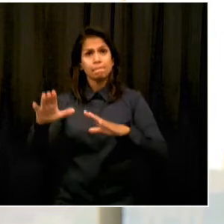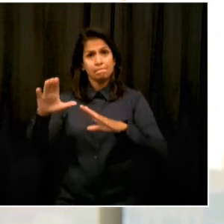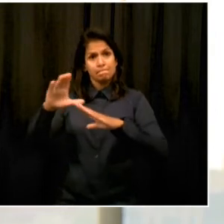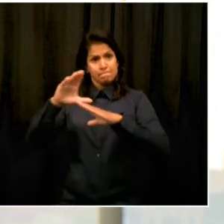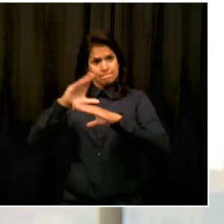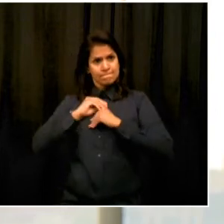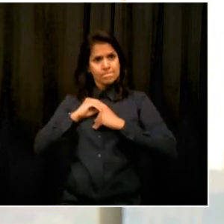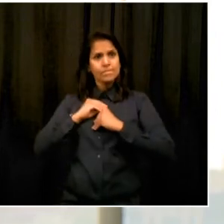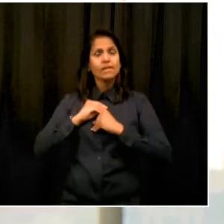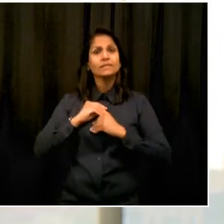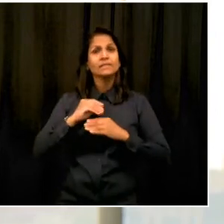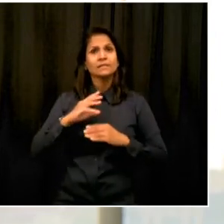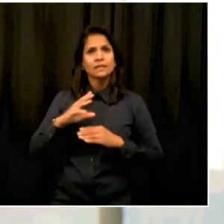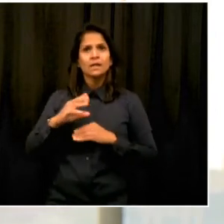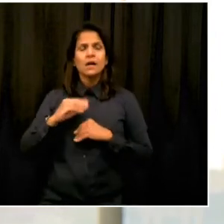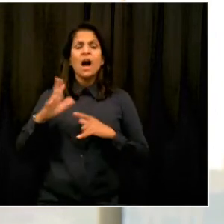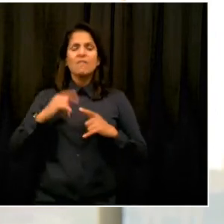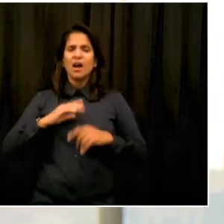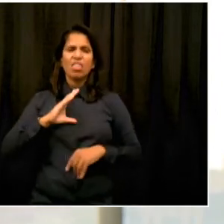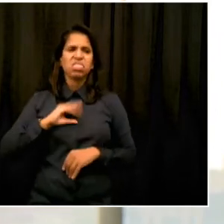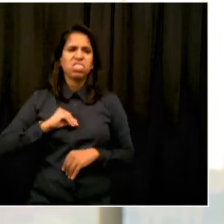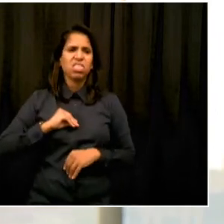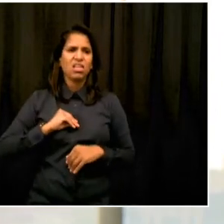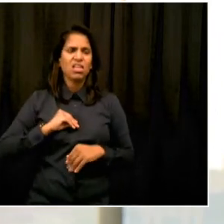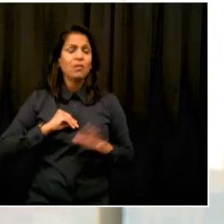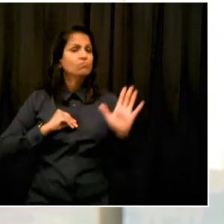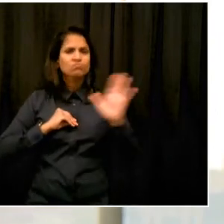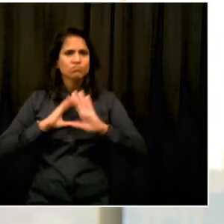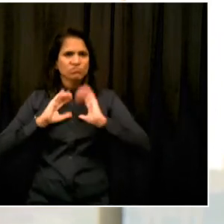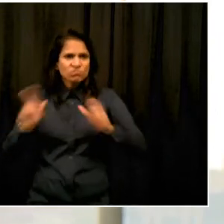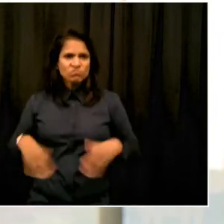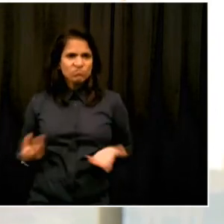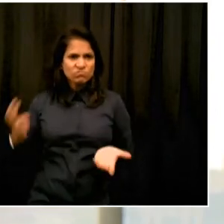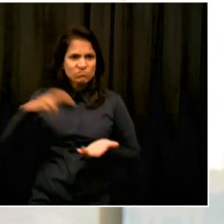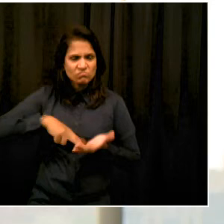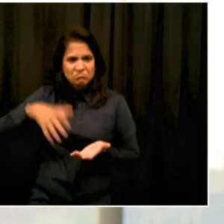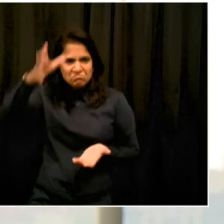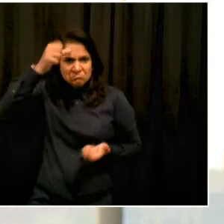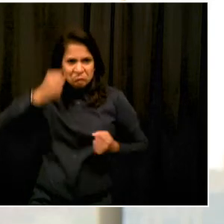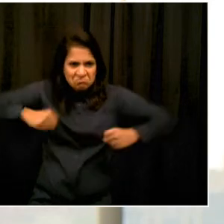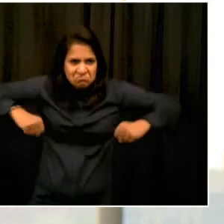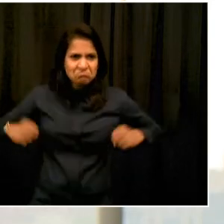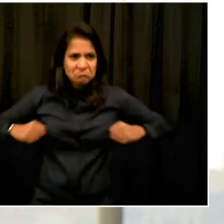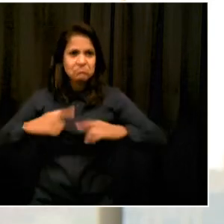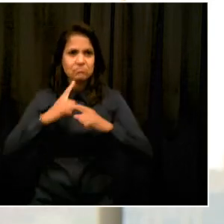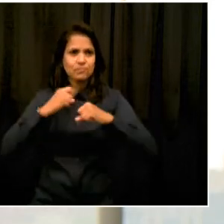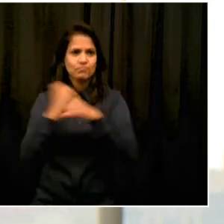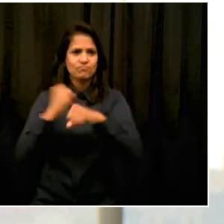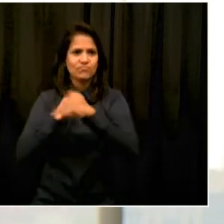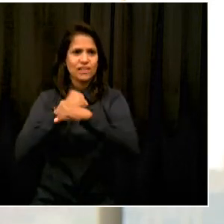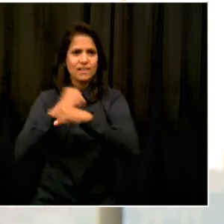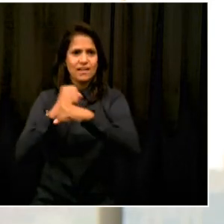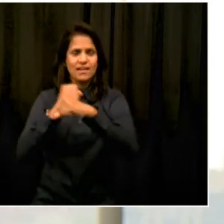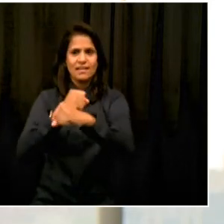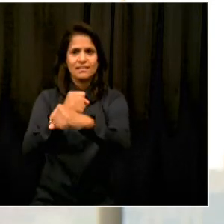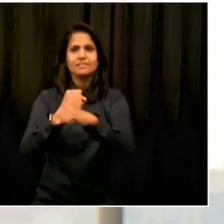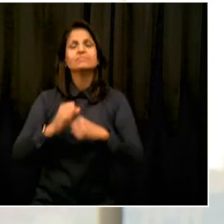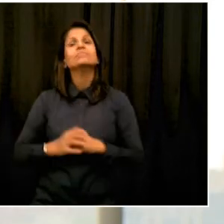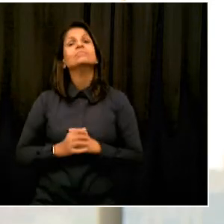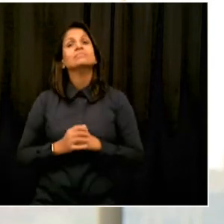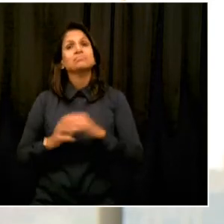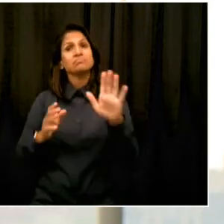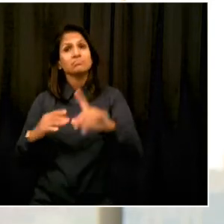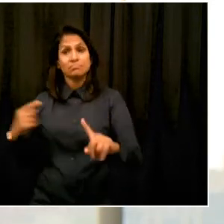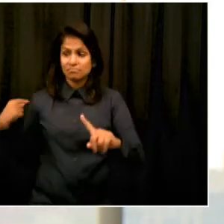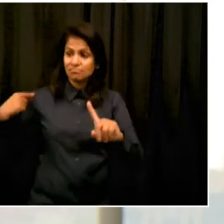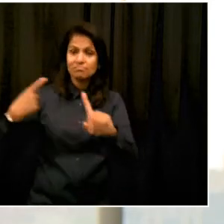Over these last 6-7 months, time and time again, New Yorkers resolved to get the job done, and in fact did get the